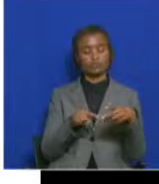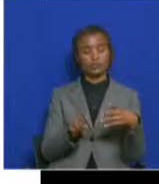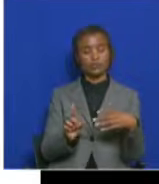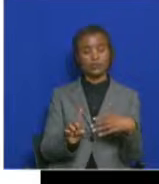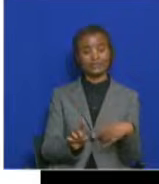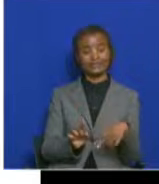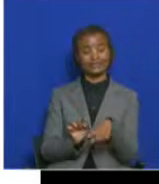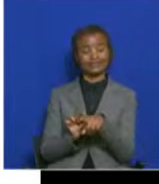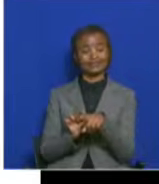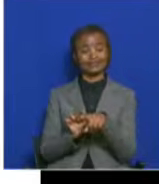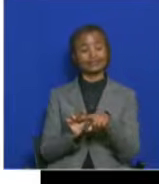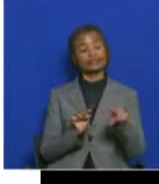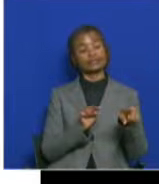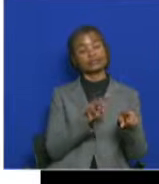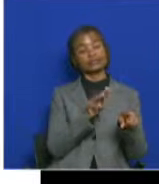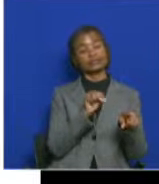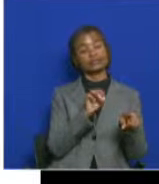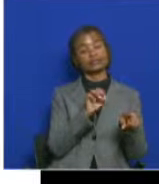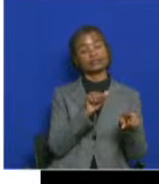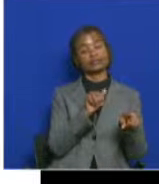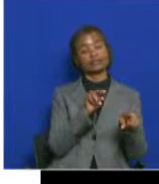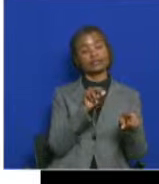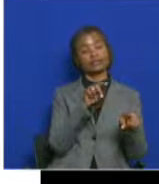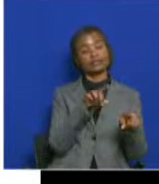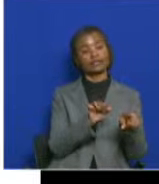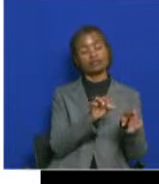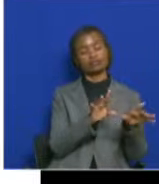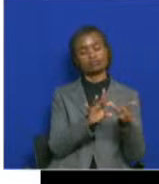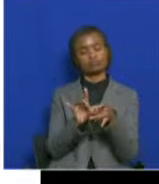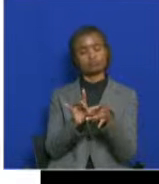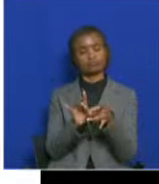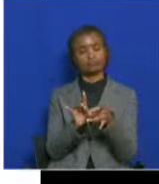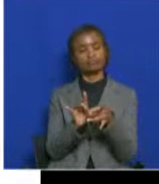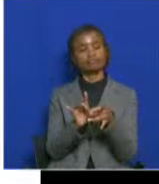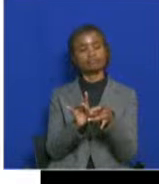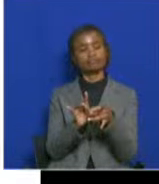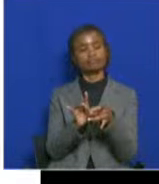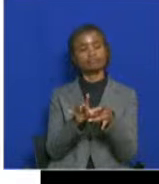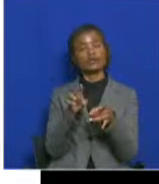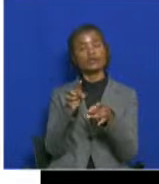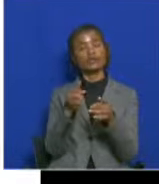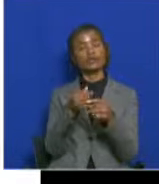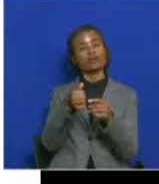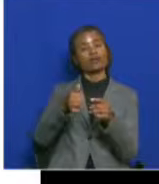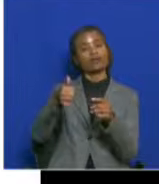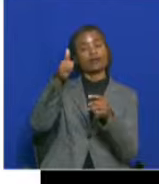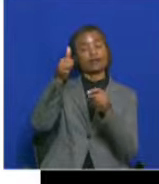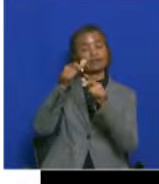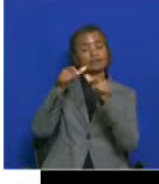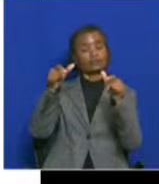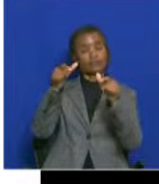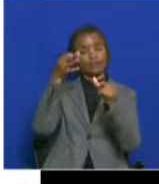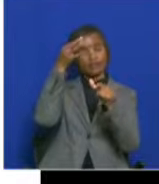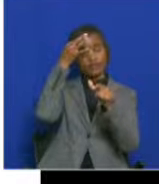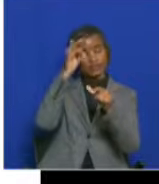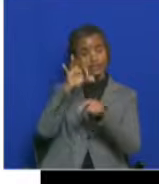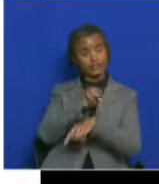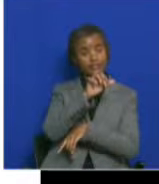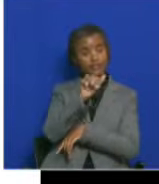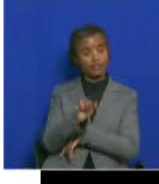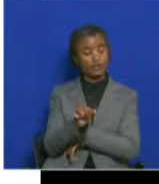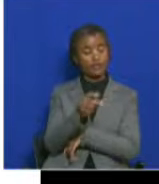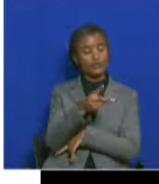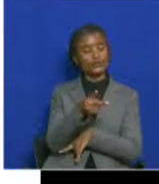relationships at the highest levels with the government of the Republic of South Africa, as well as in the private sector, and